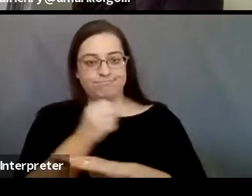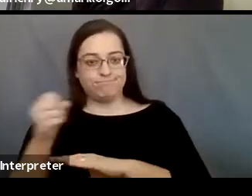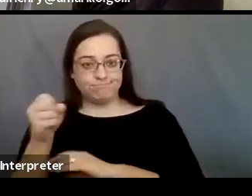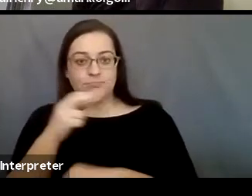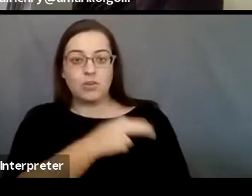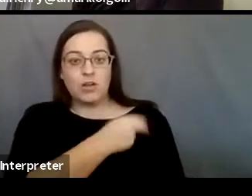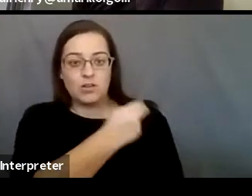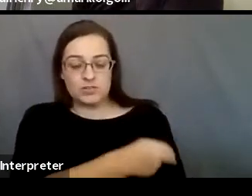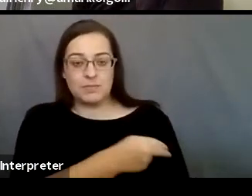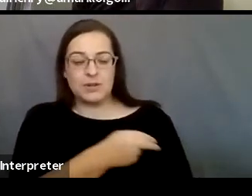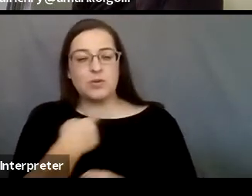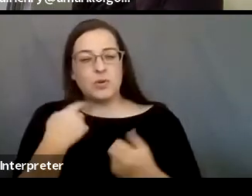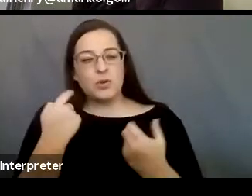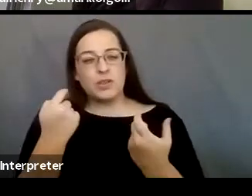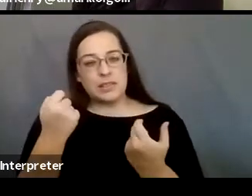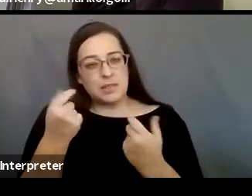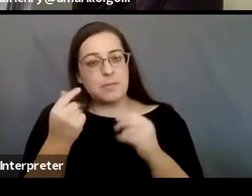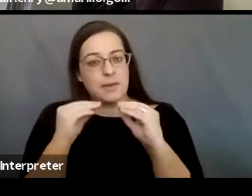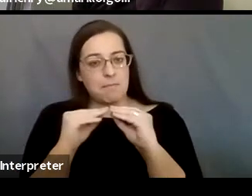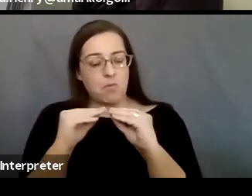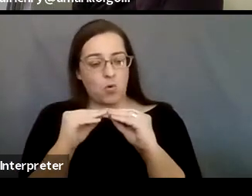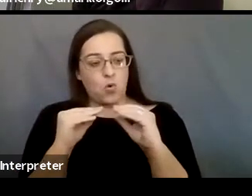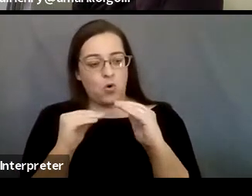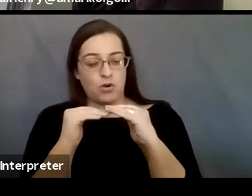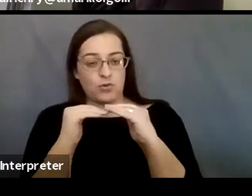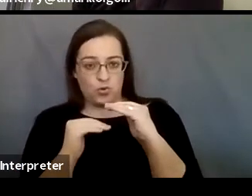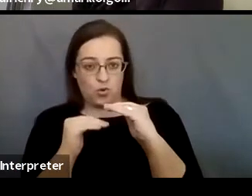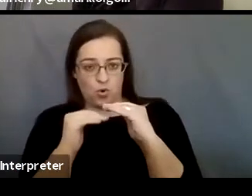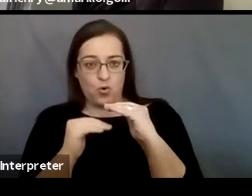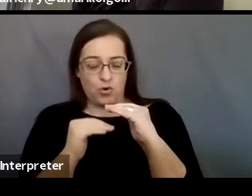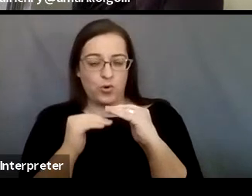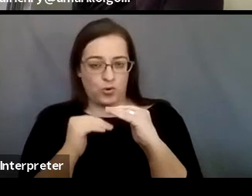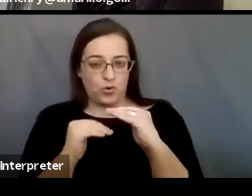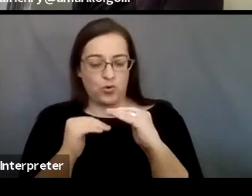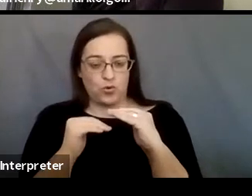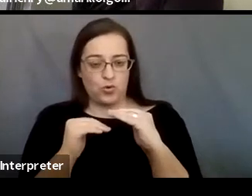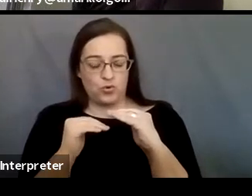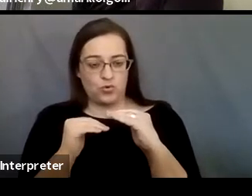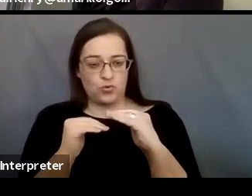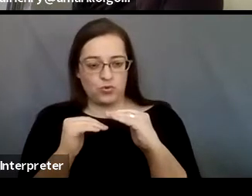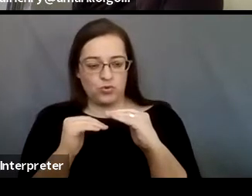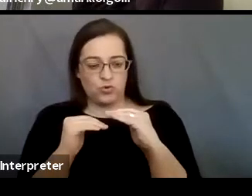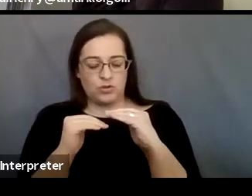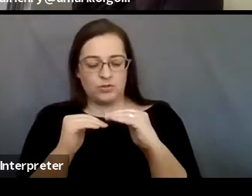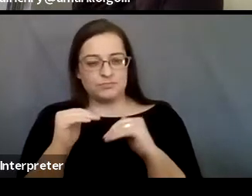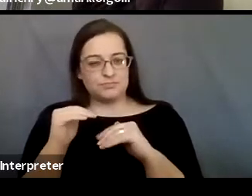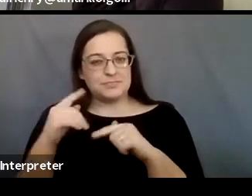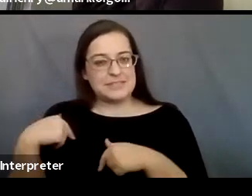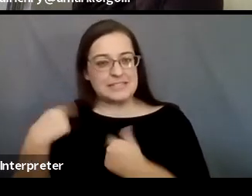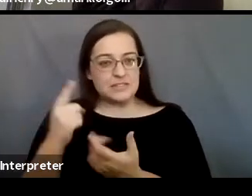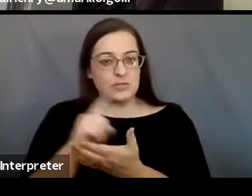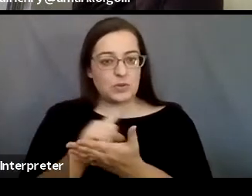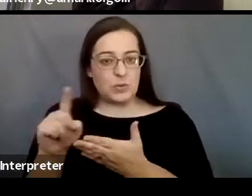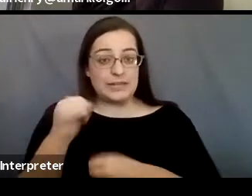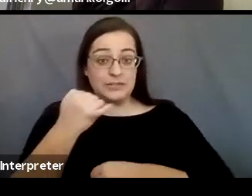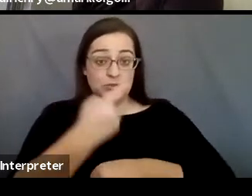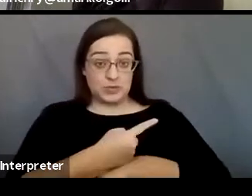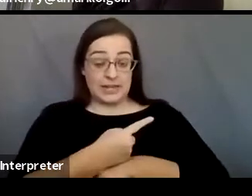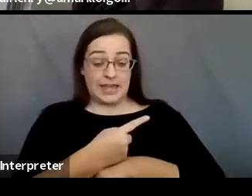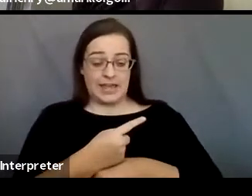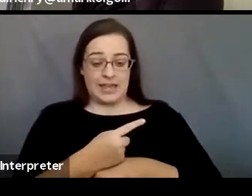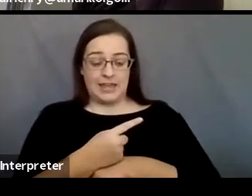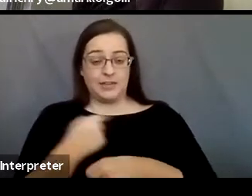We're a little bit lower than we were personally in terms of our COVID volume over the past week. Today, starting the day